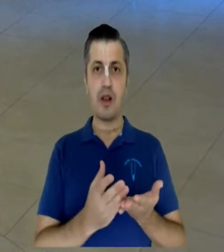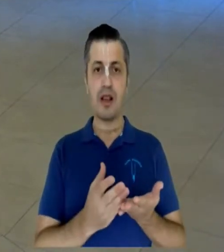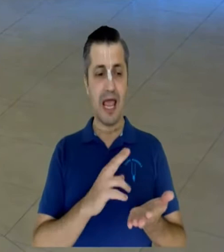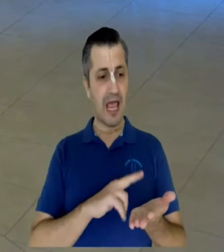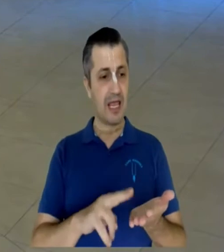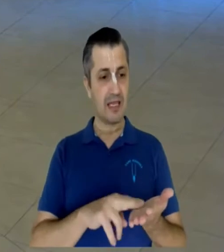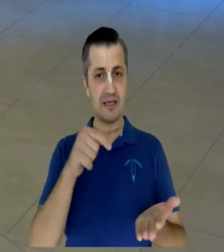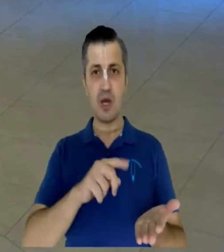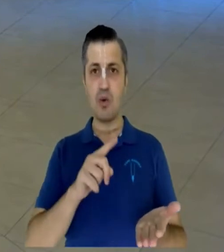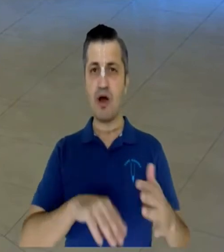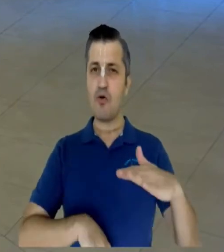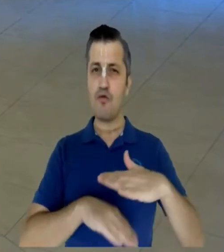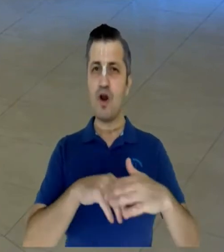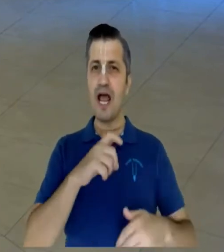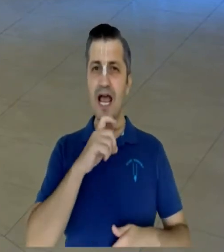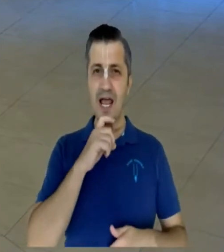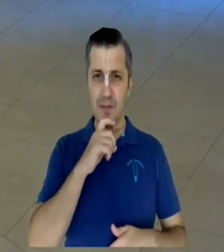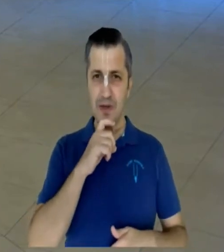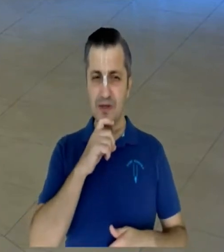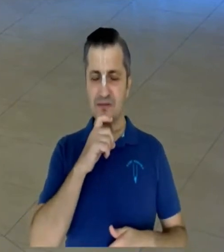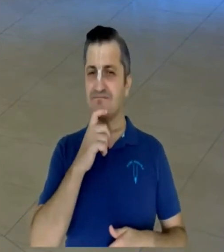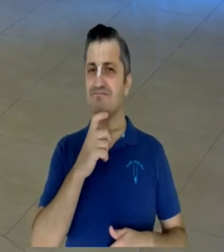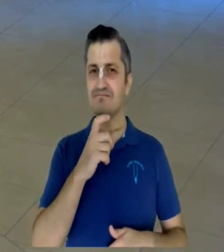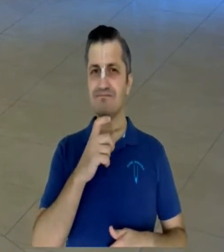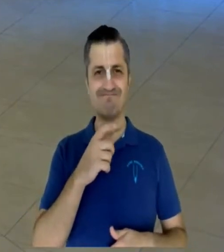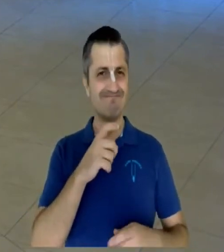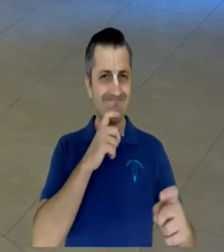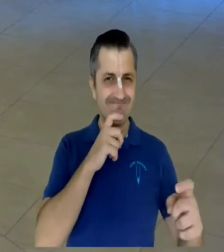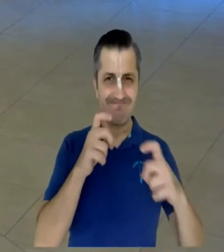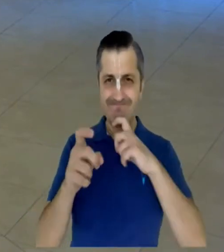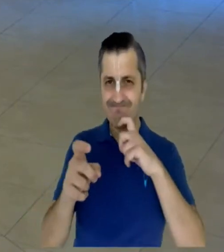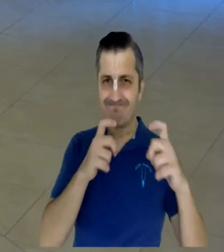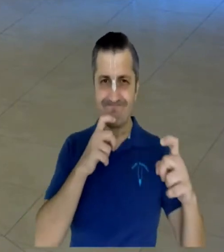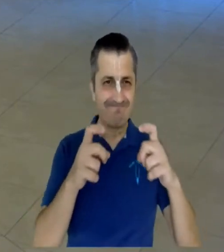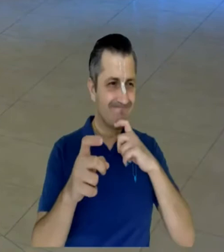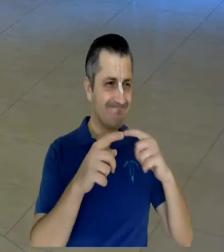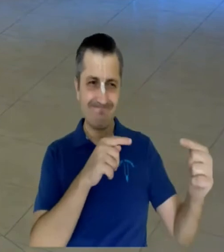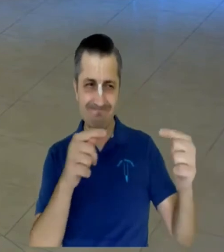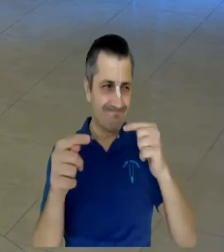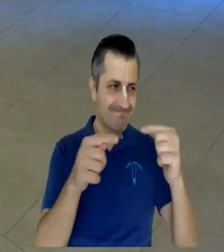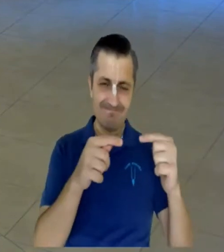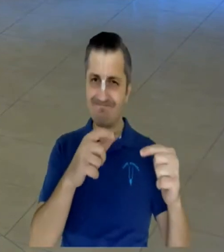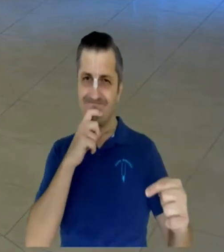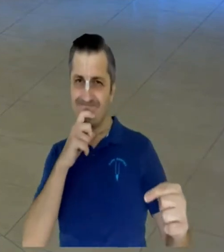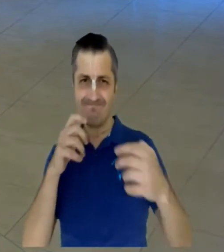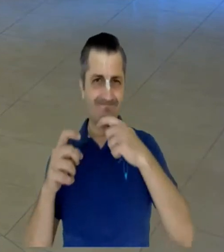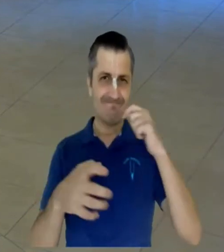envy is in terms of the living entities. So it's described